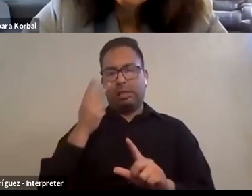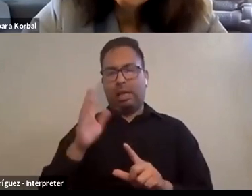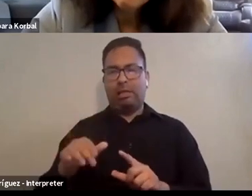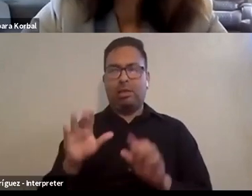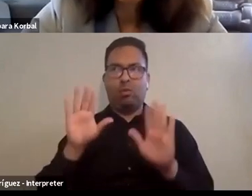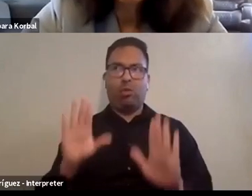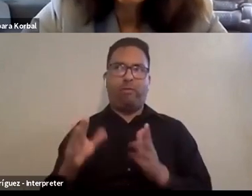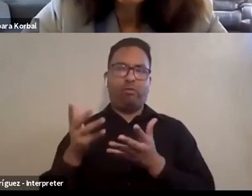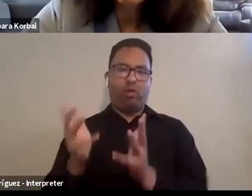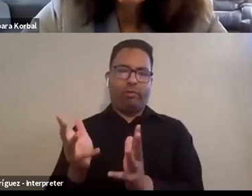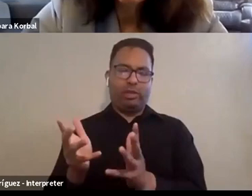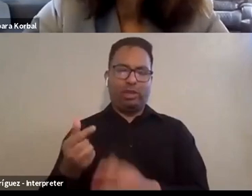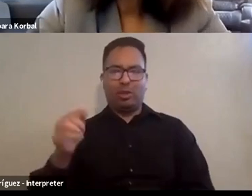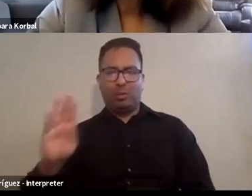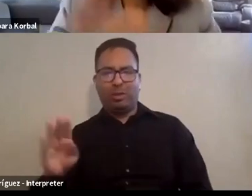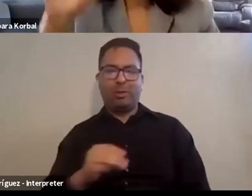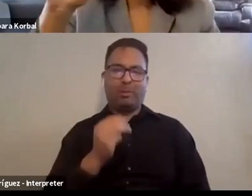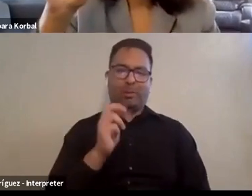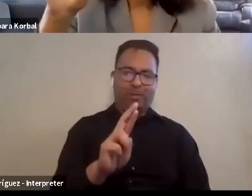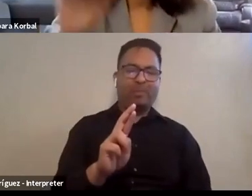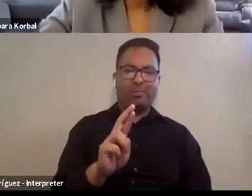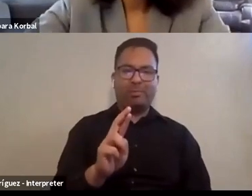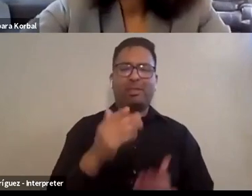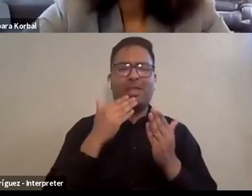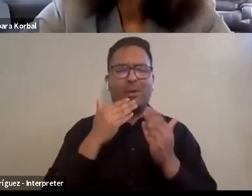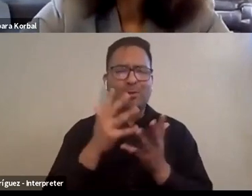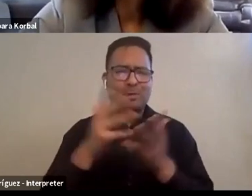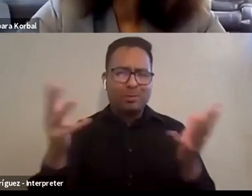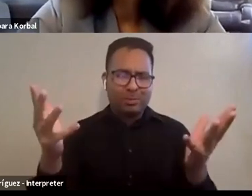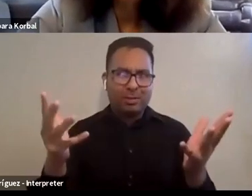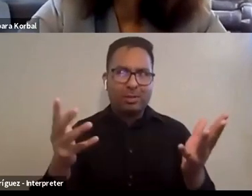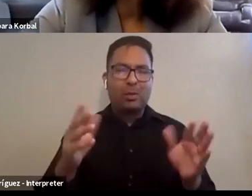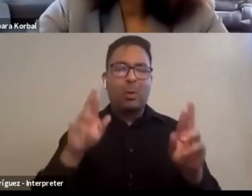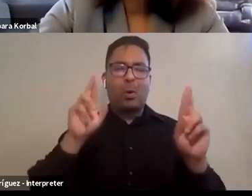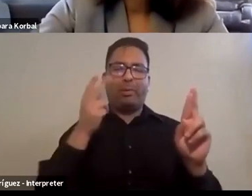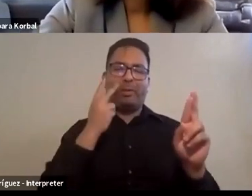Gioconda. Thank you everyone so much, and we hope to see you very soon.